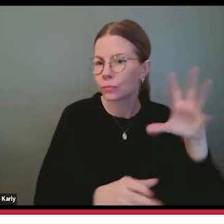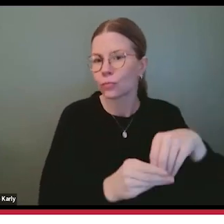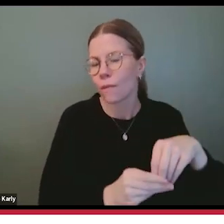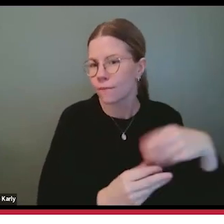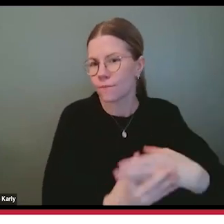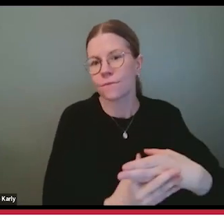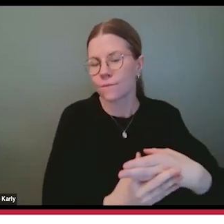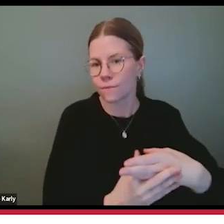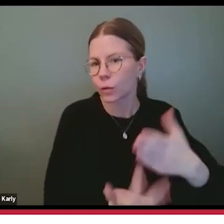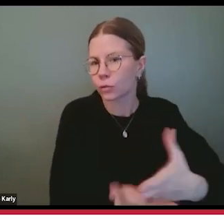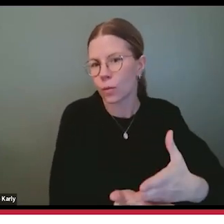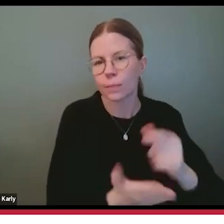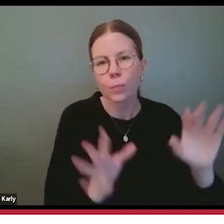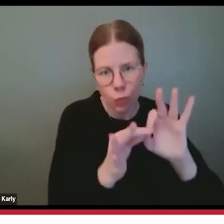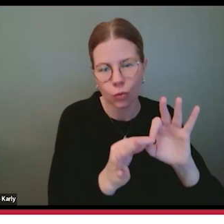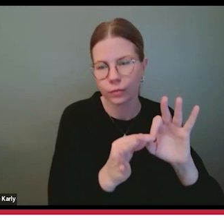critical part of that.